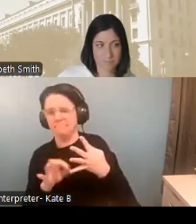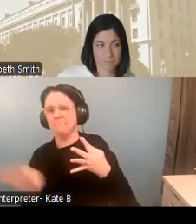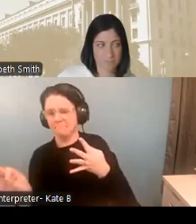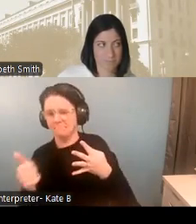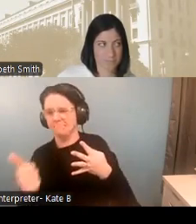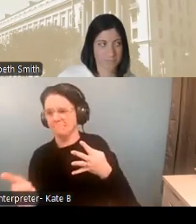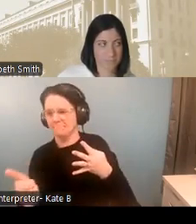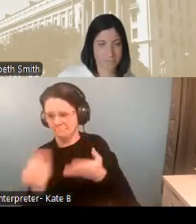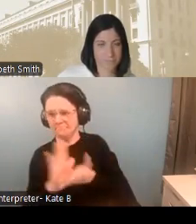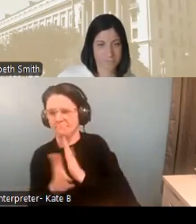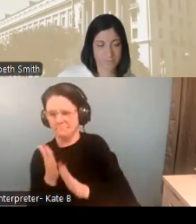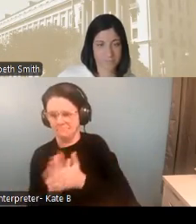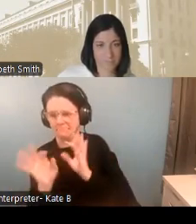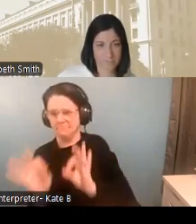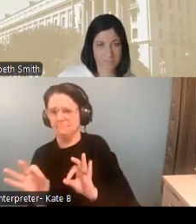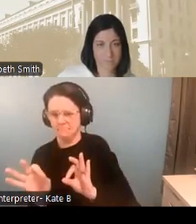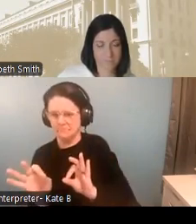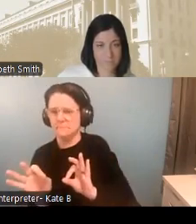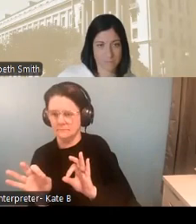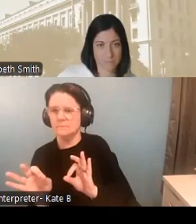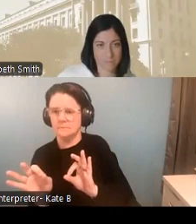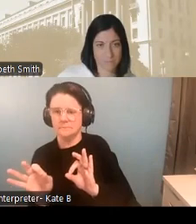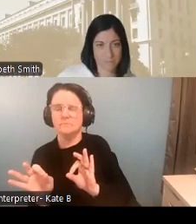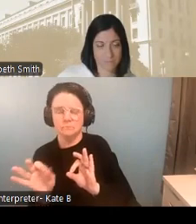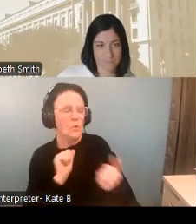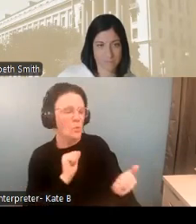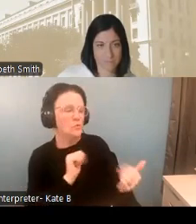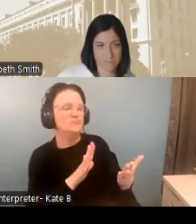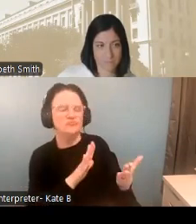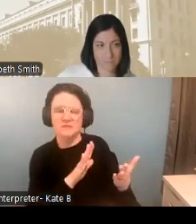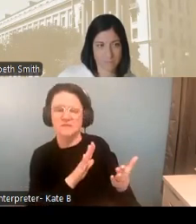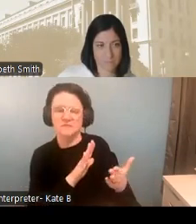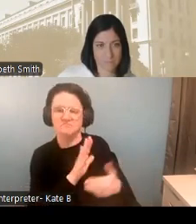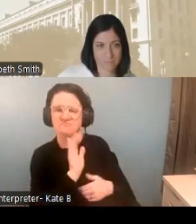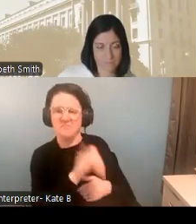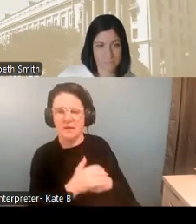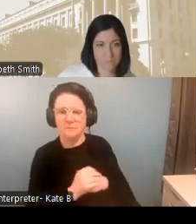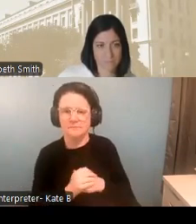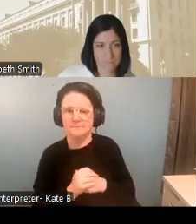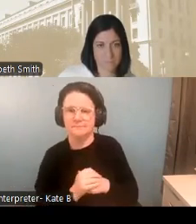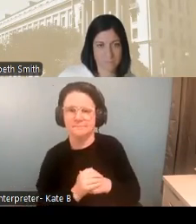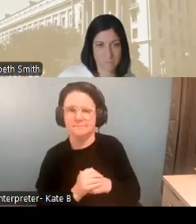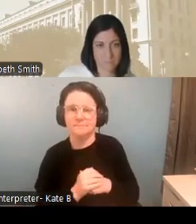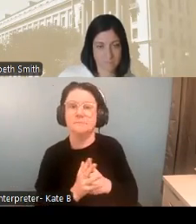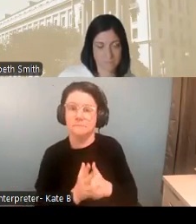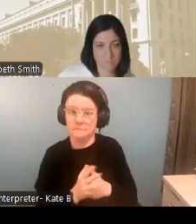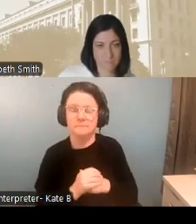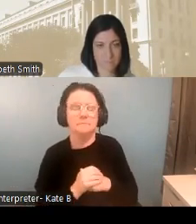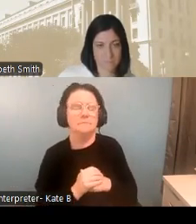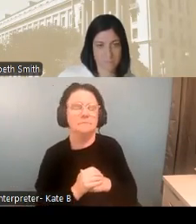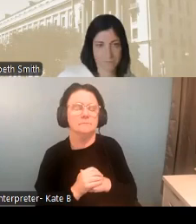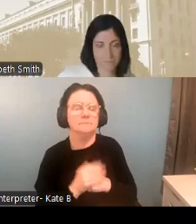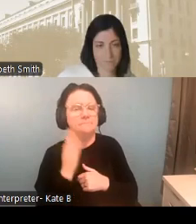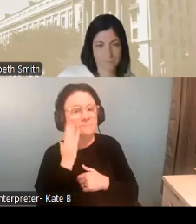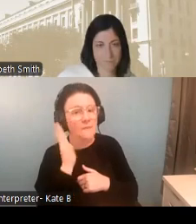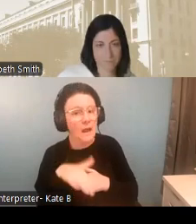corrective action had been taken, and we'd be able to address that question cost accordingly. So while I know it could be